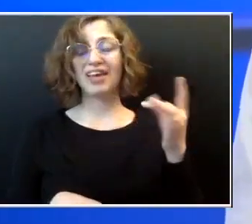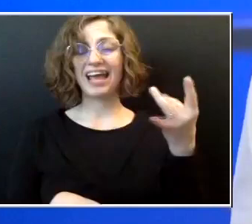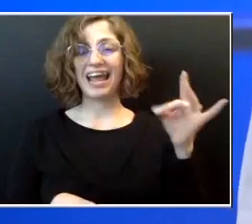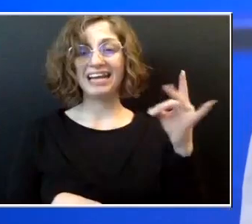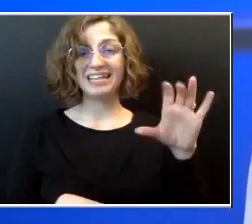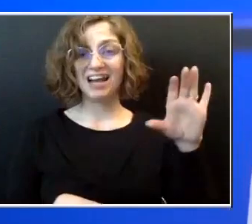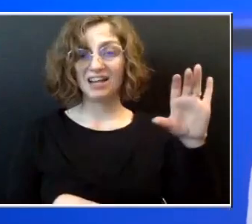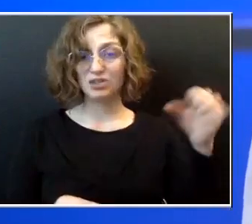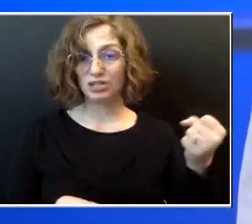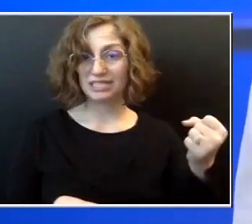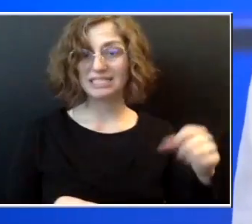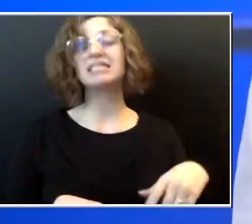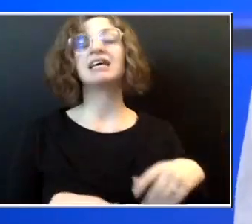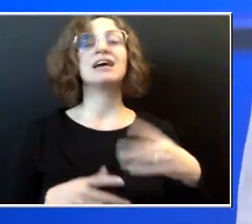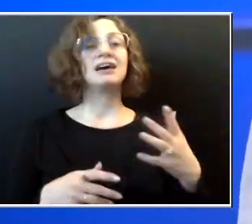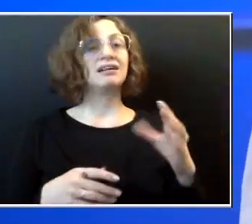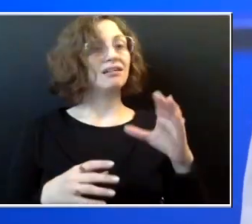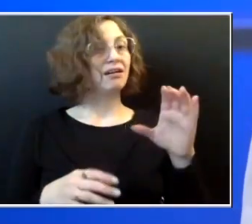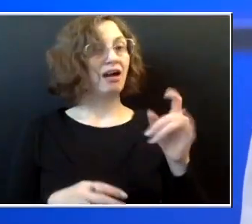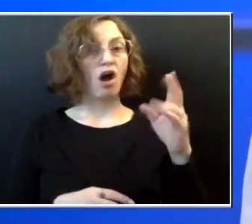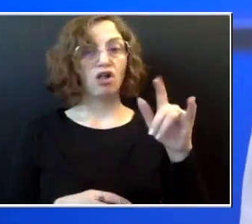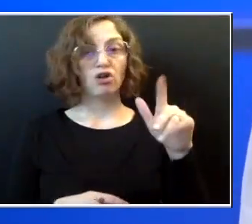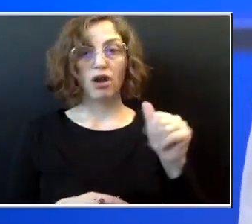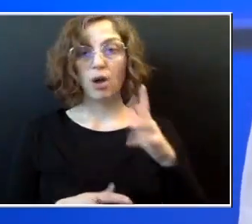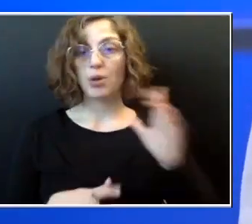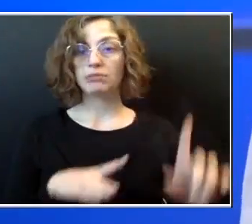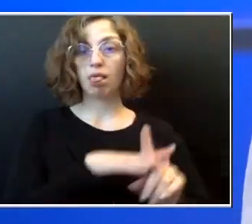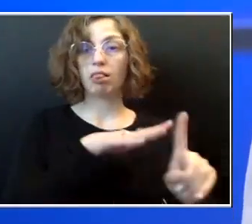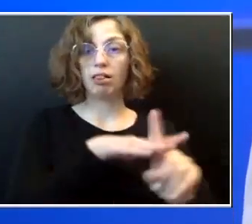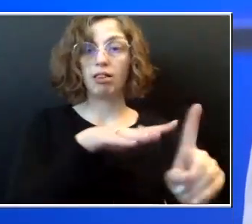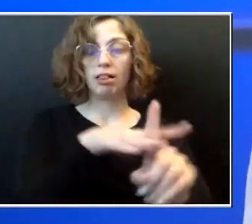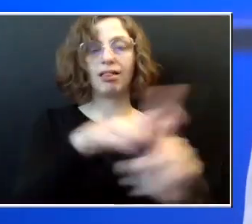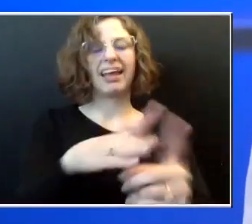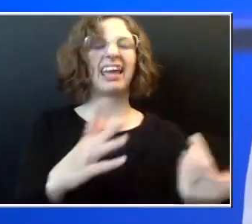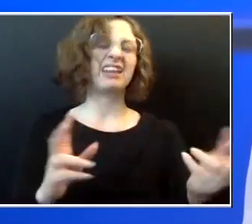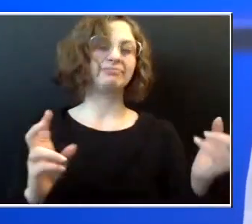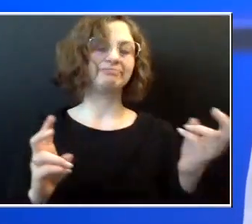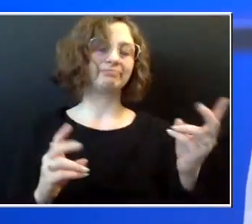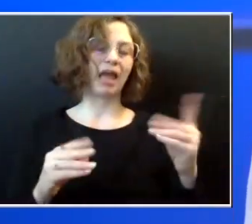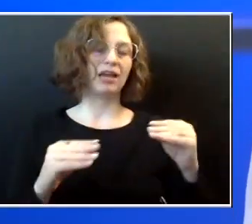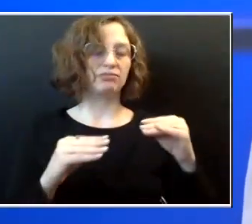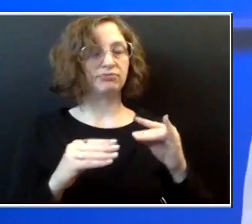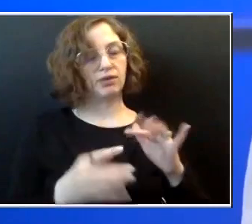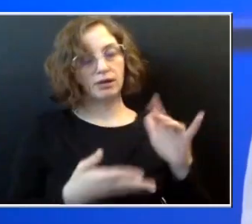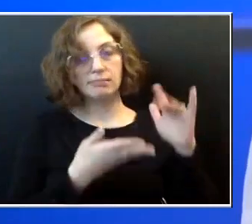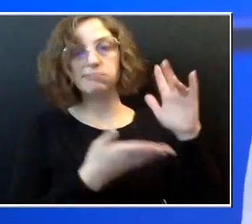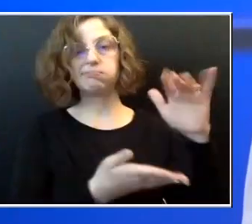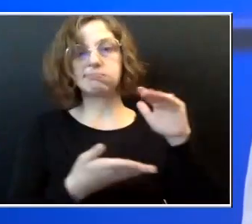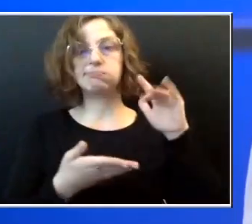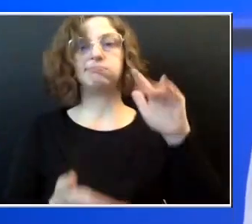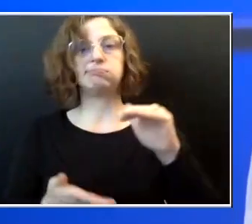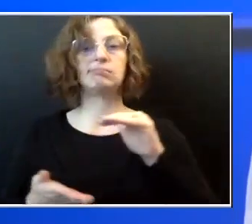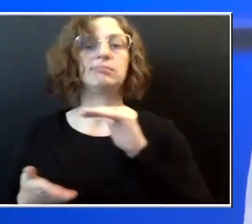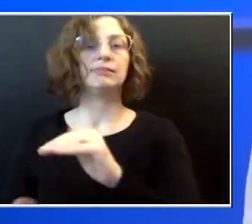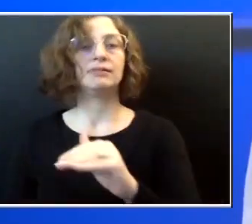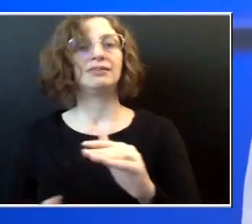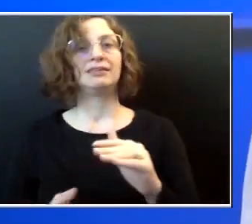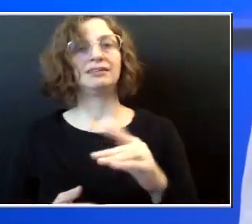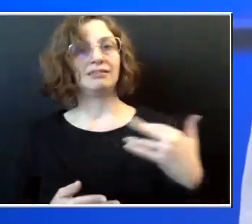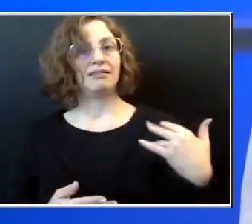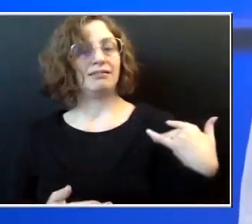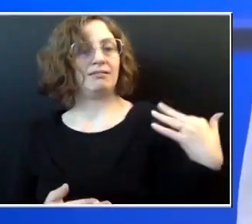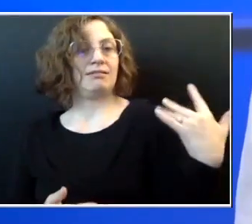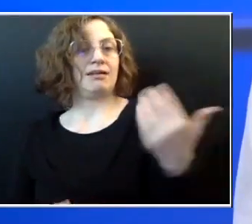new kind of transport happened. Eventually we got a handle on it. took till 1854. A really